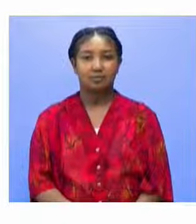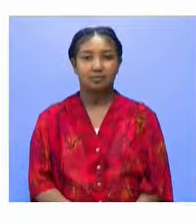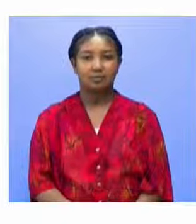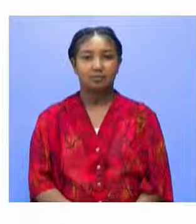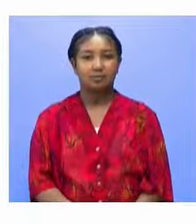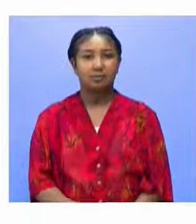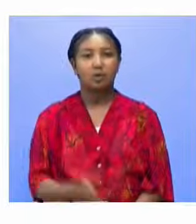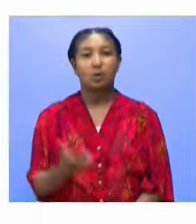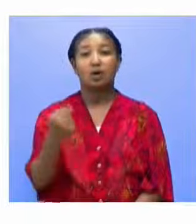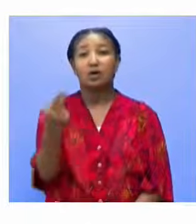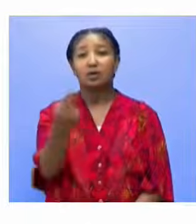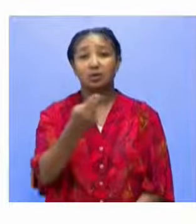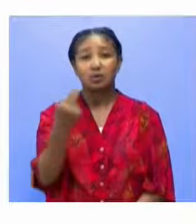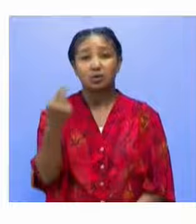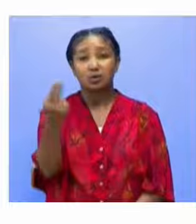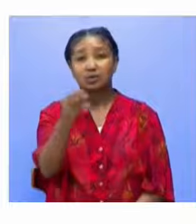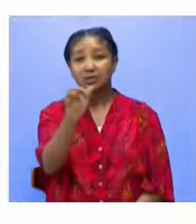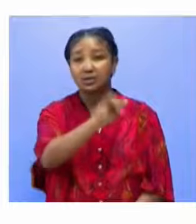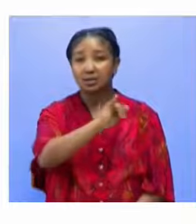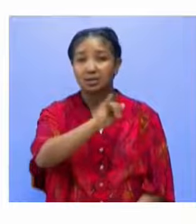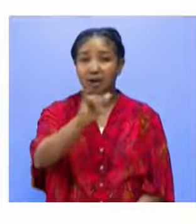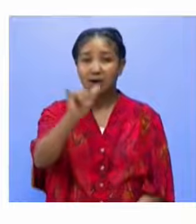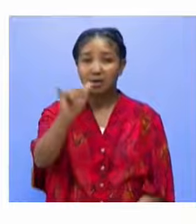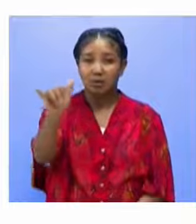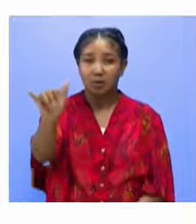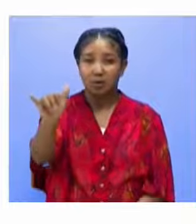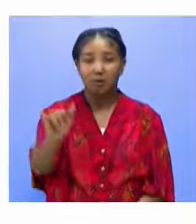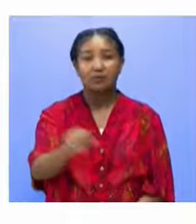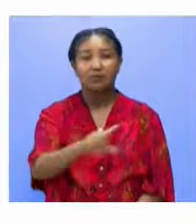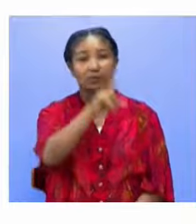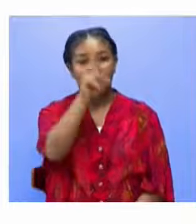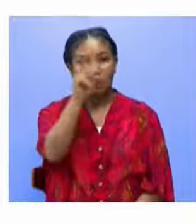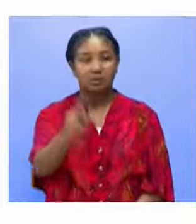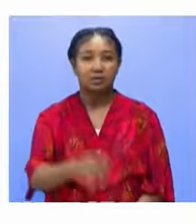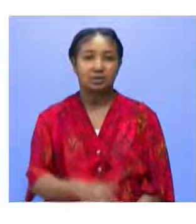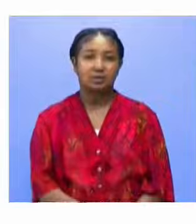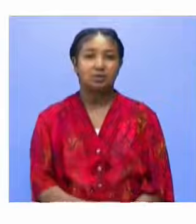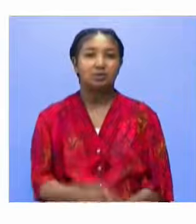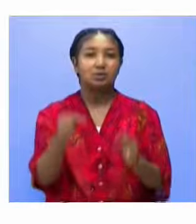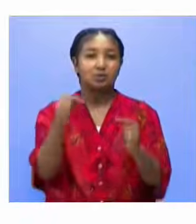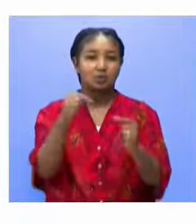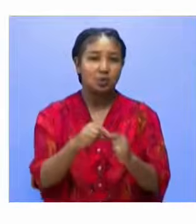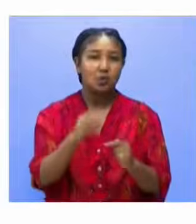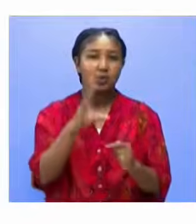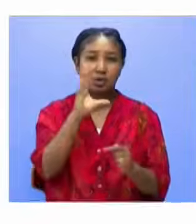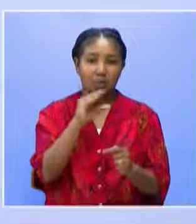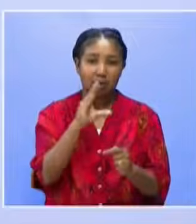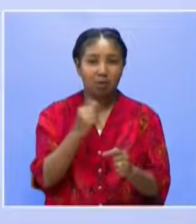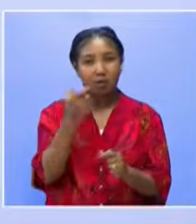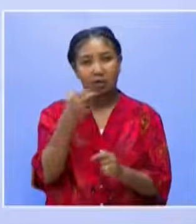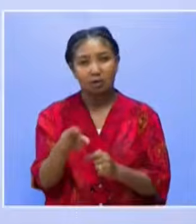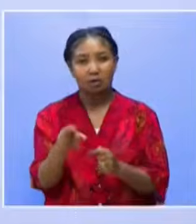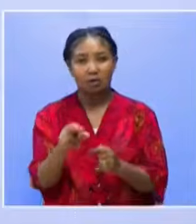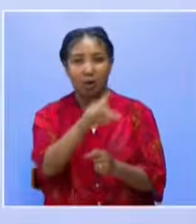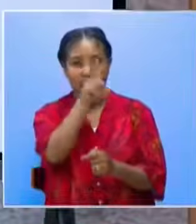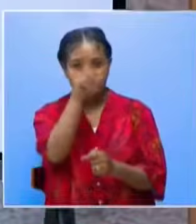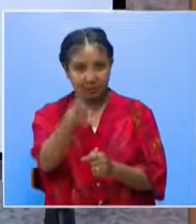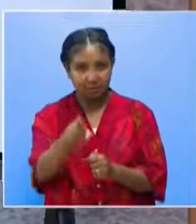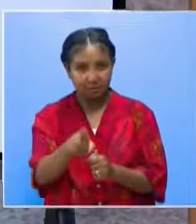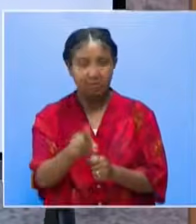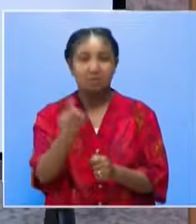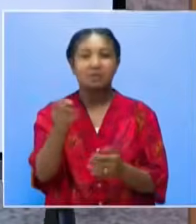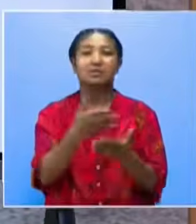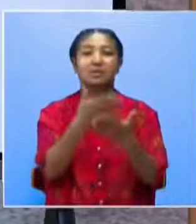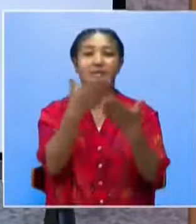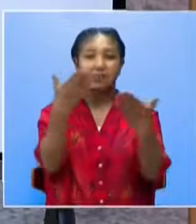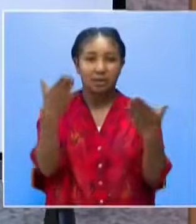just we can use such kinds of questions to talk or to ask